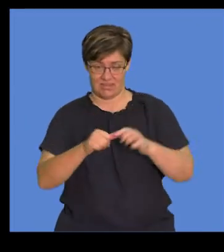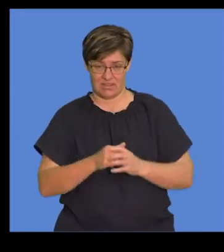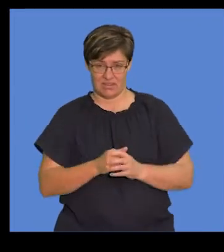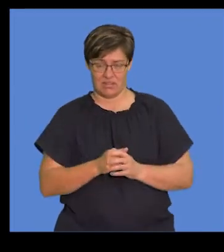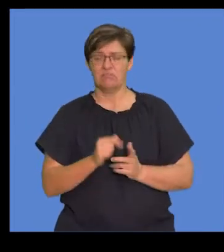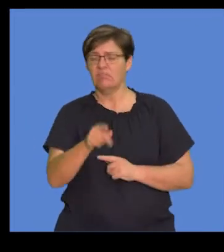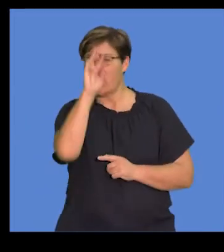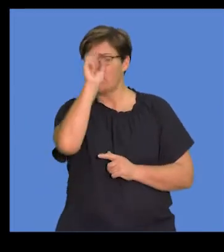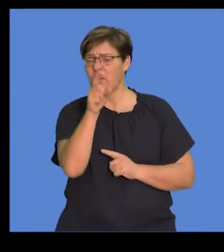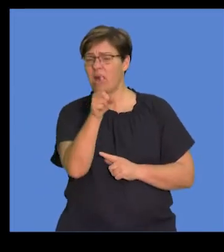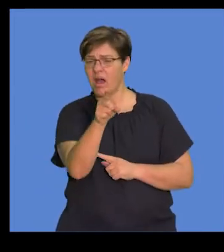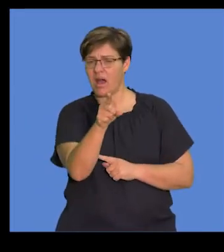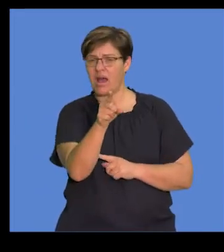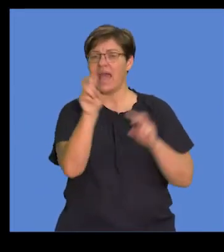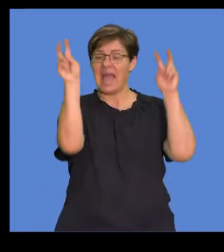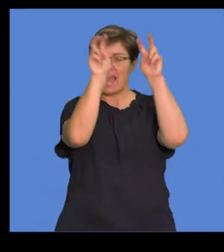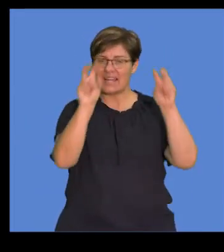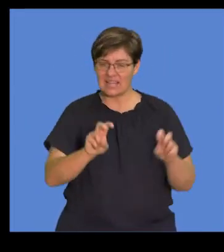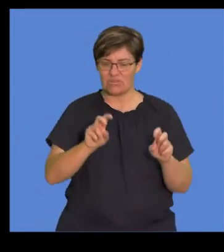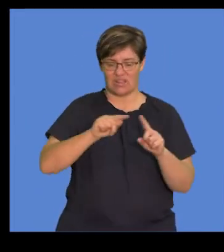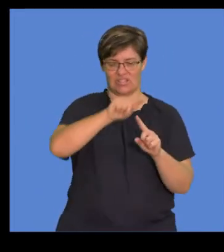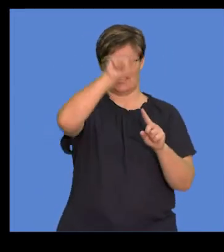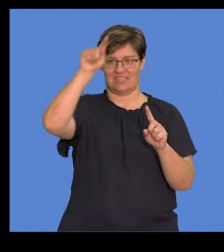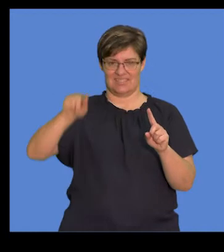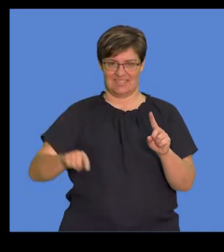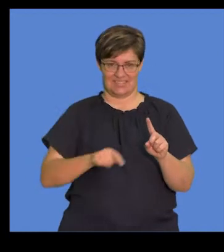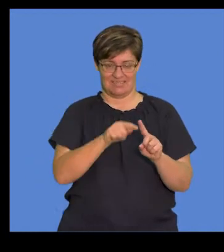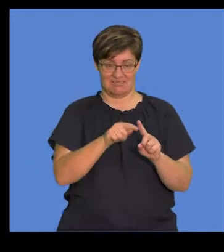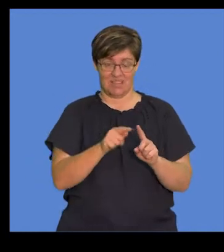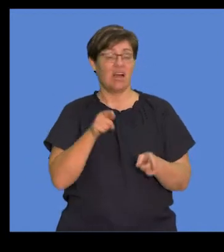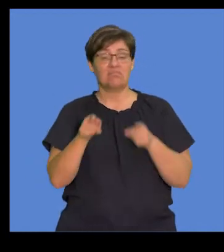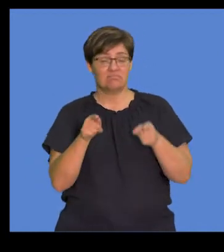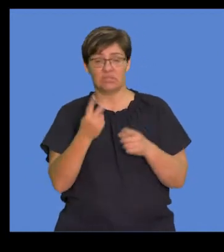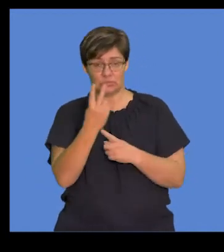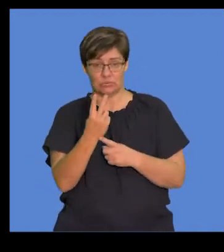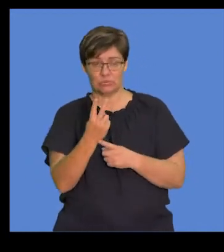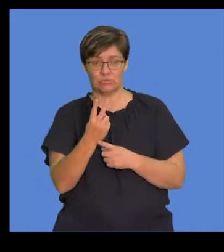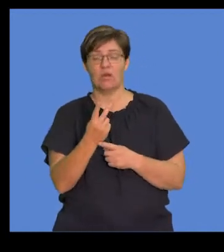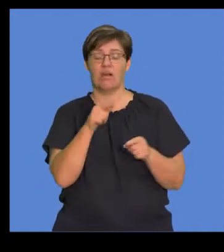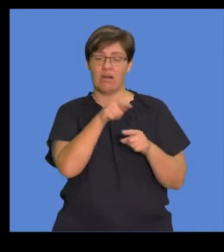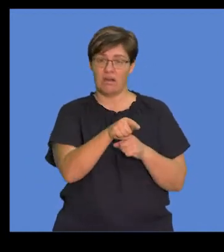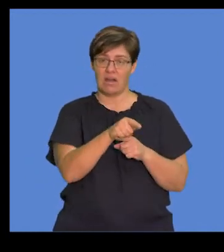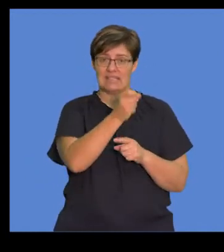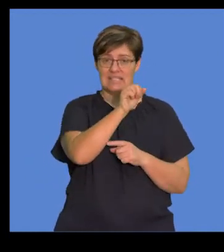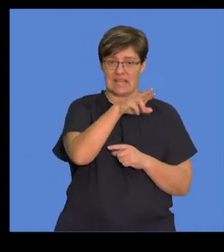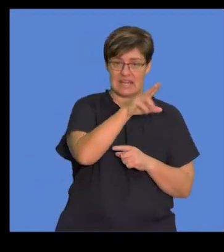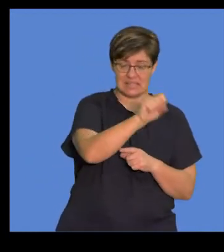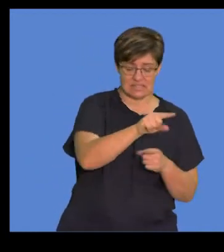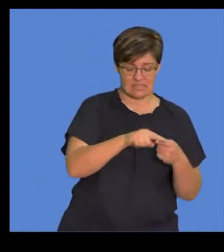that this is in the context of electric circuits, which can either be a parallel circuit